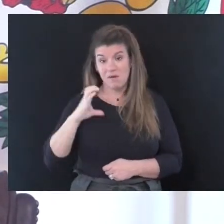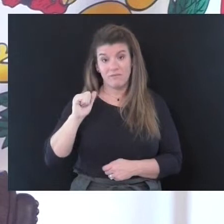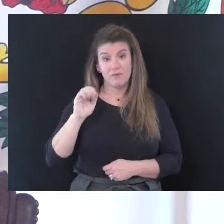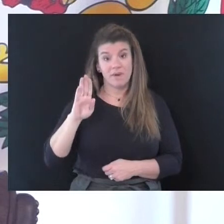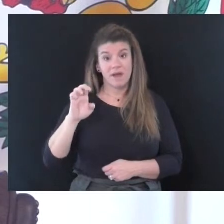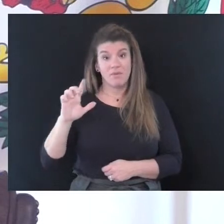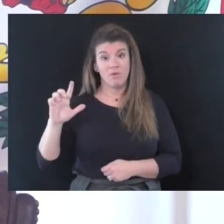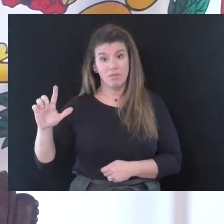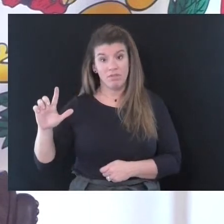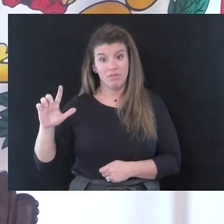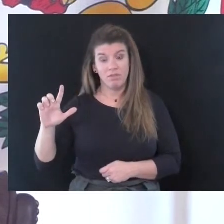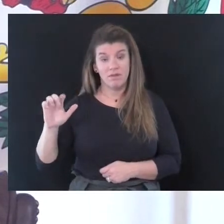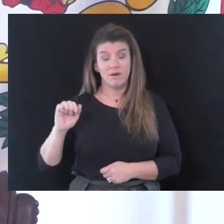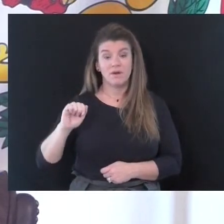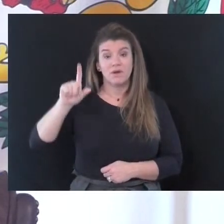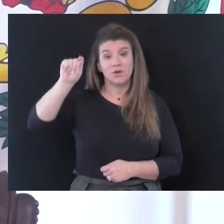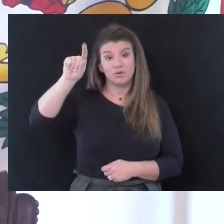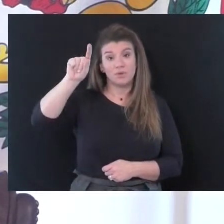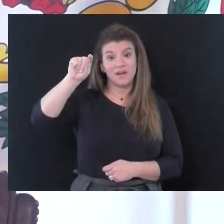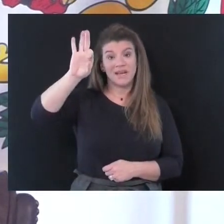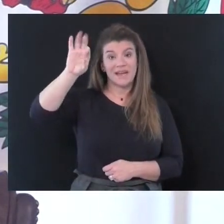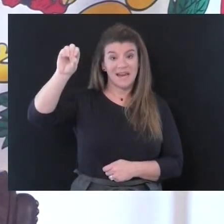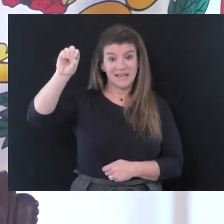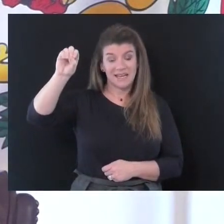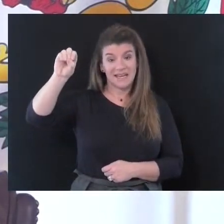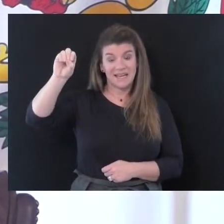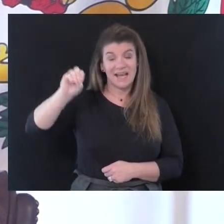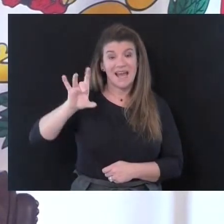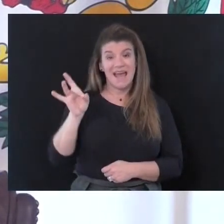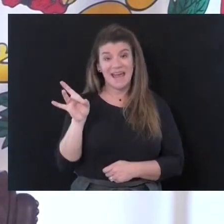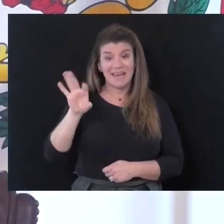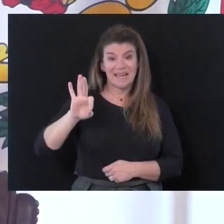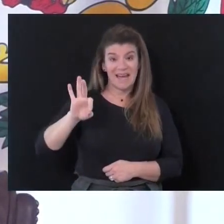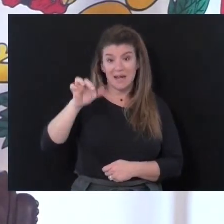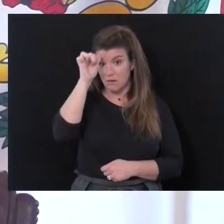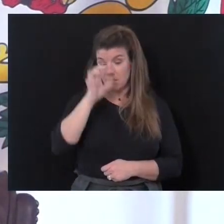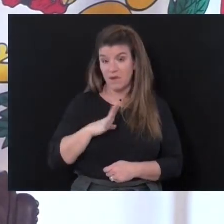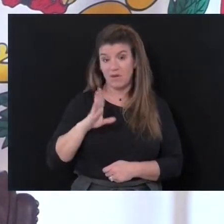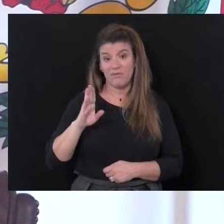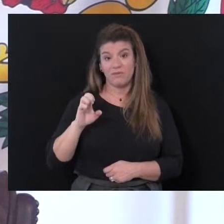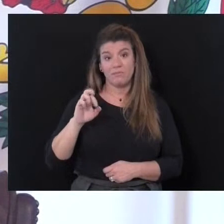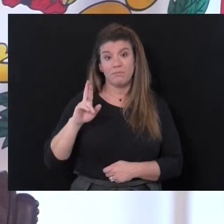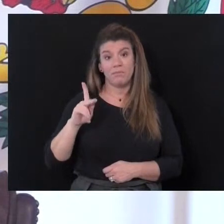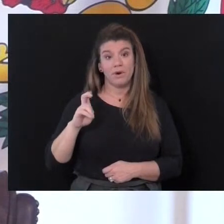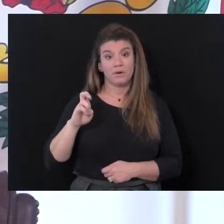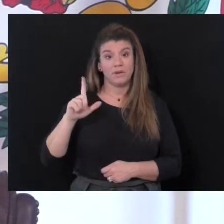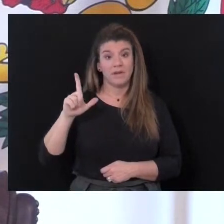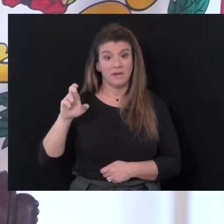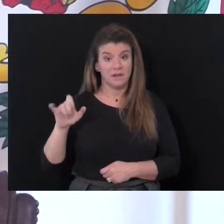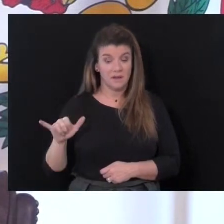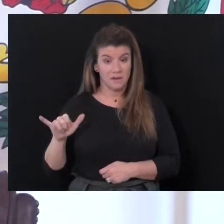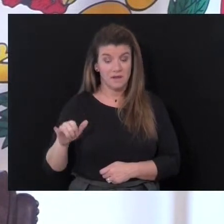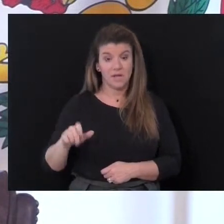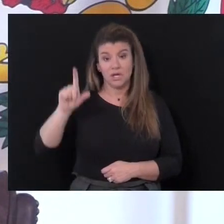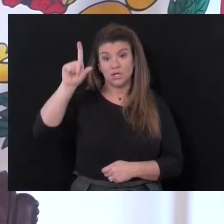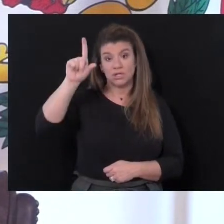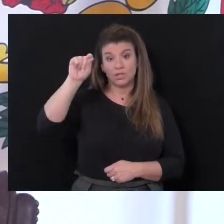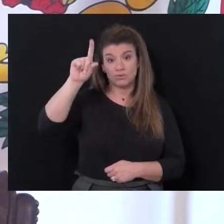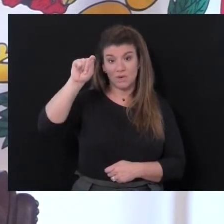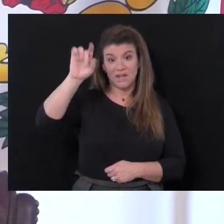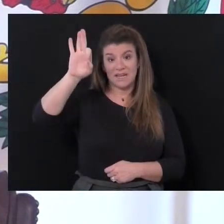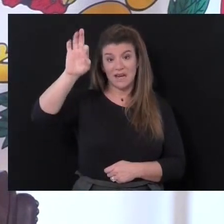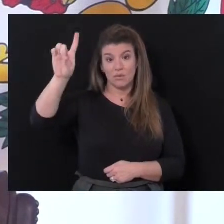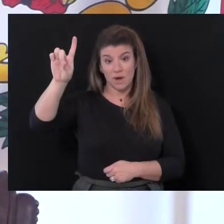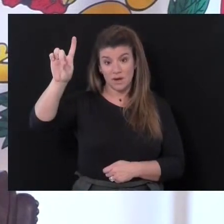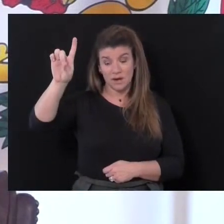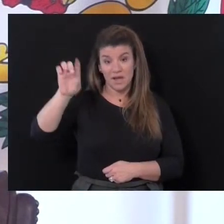Cabell County. Our 2090th death, an 89-year-old male from Berkeley County. Our